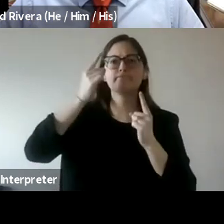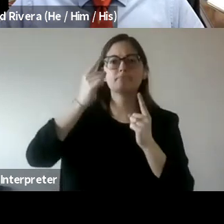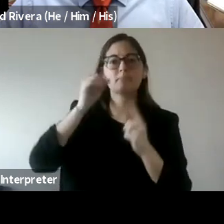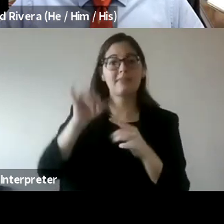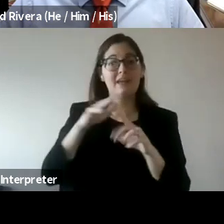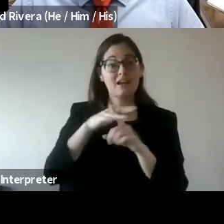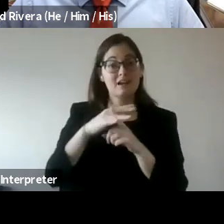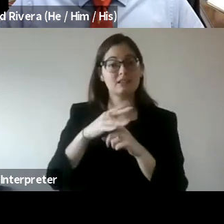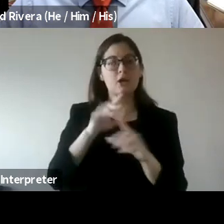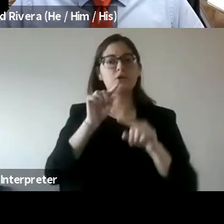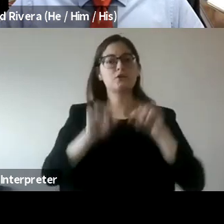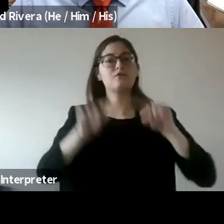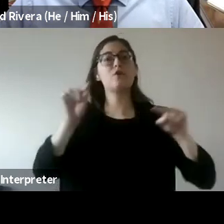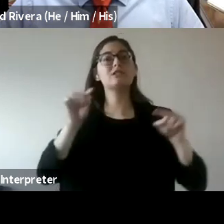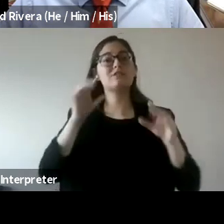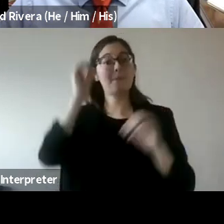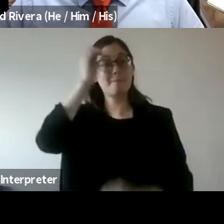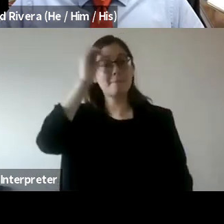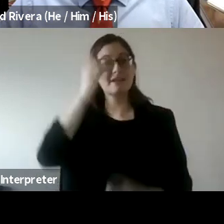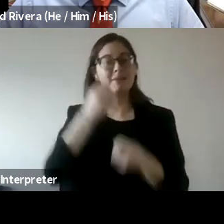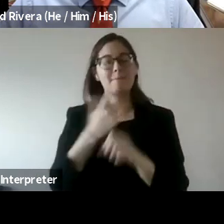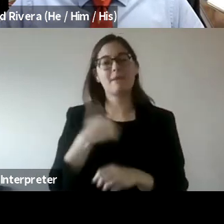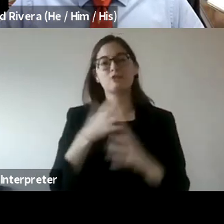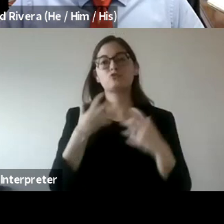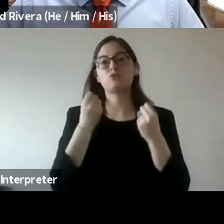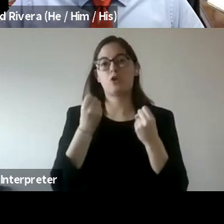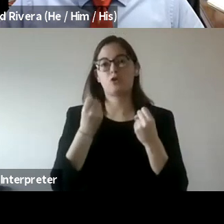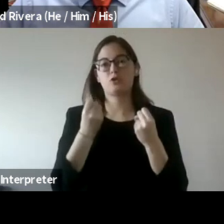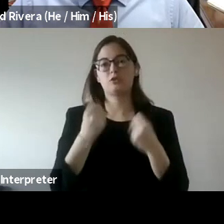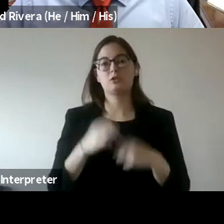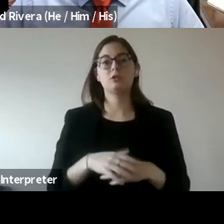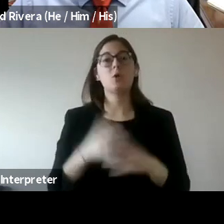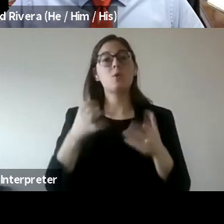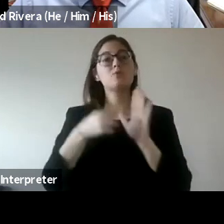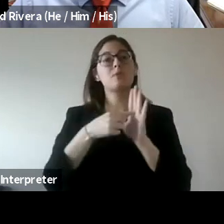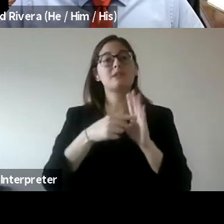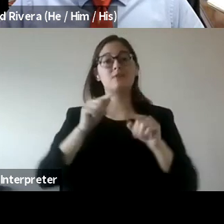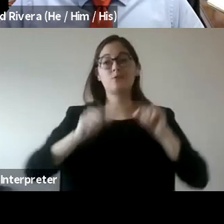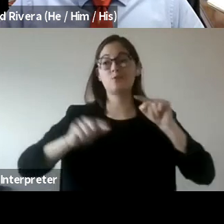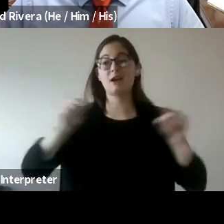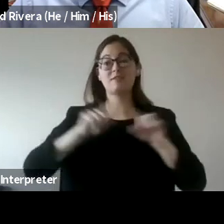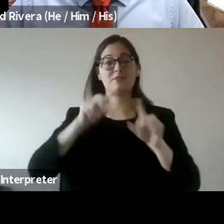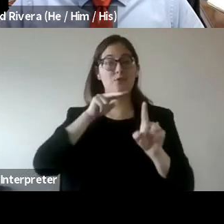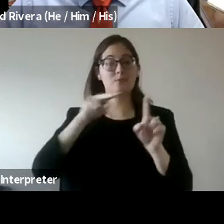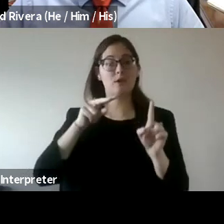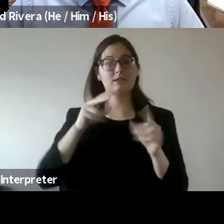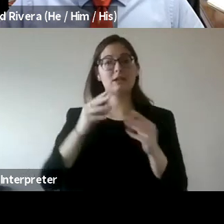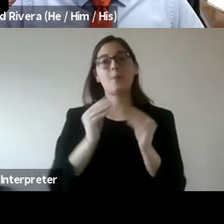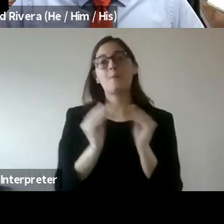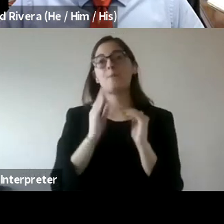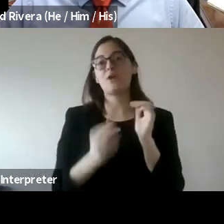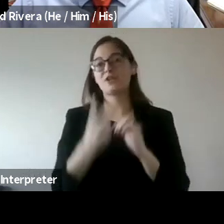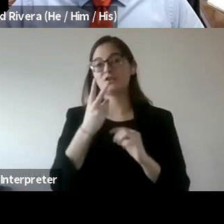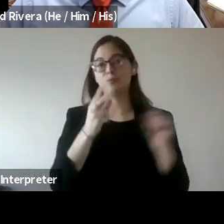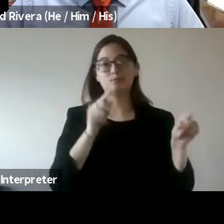us stronger. So we want to represent a variety of viewpoints. And it turns out there are more than two sides to things. But we also have to